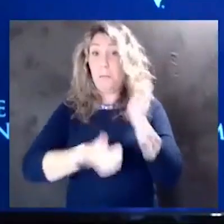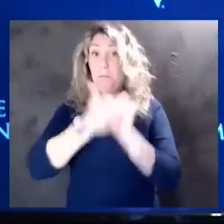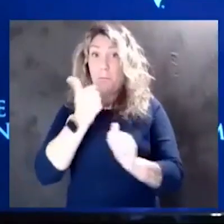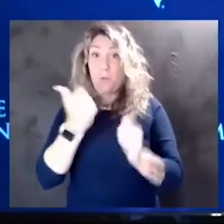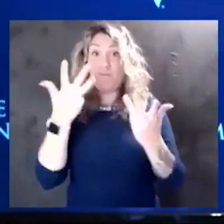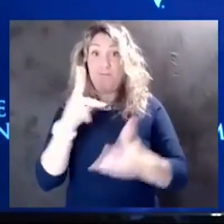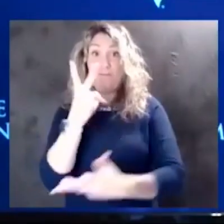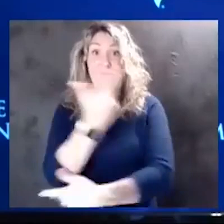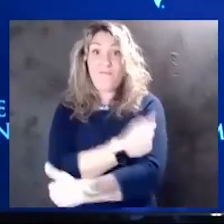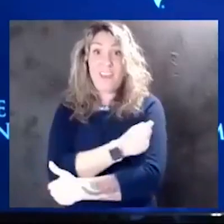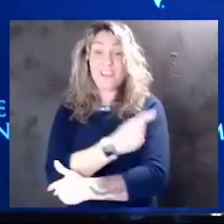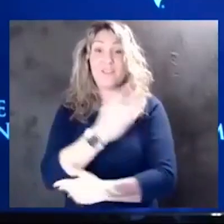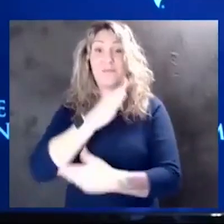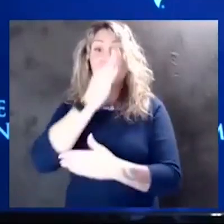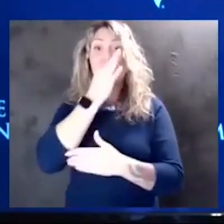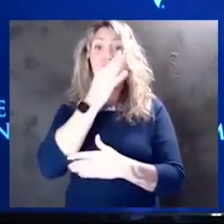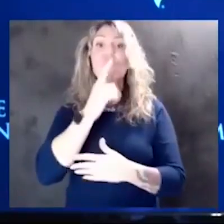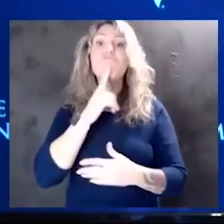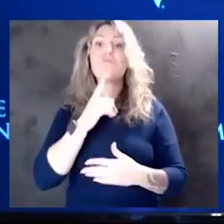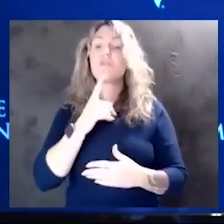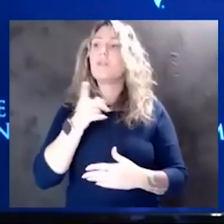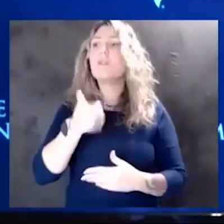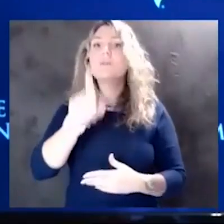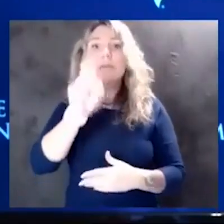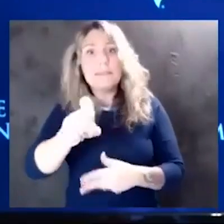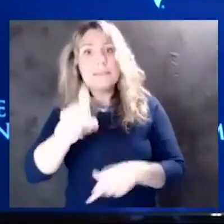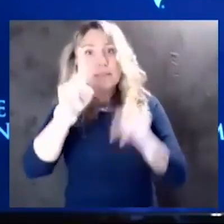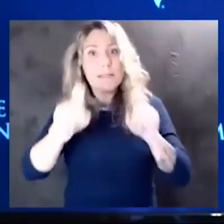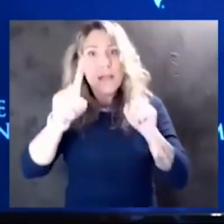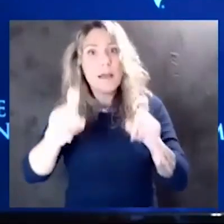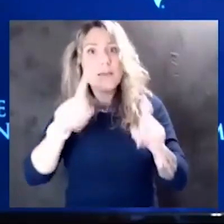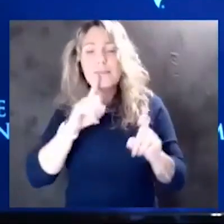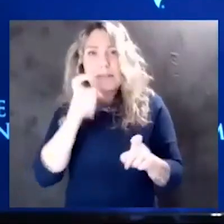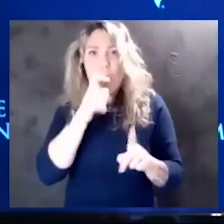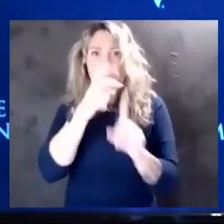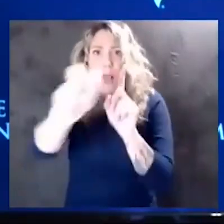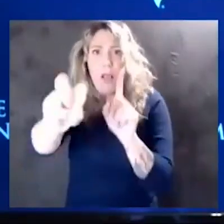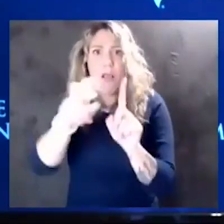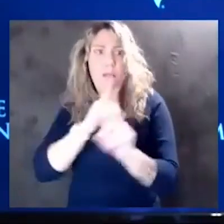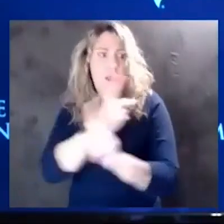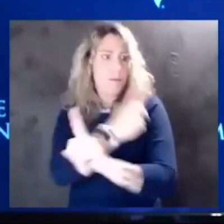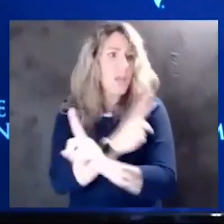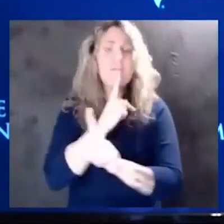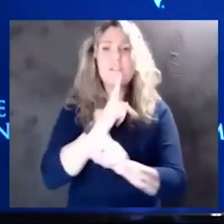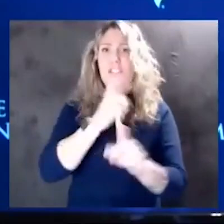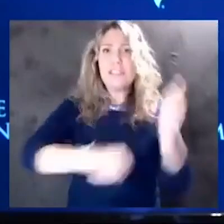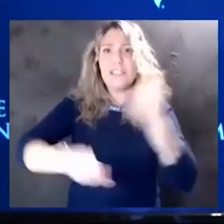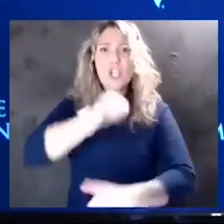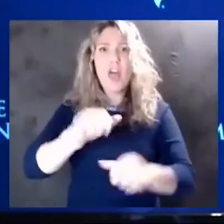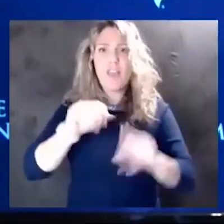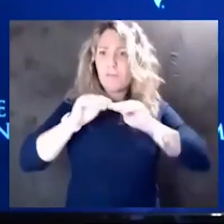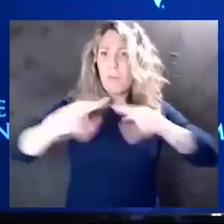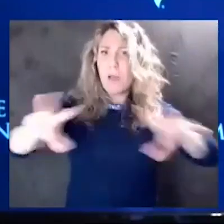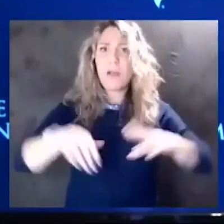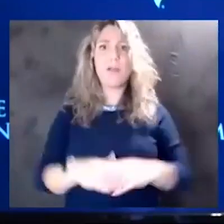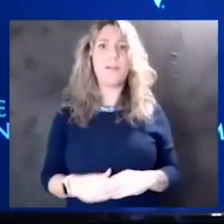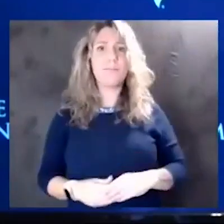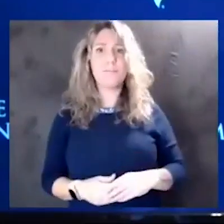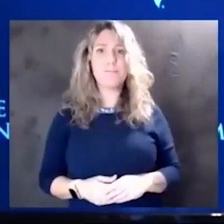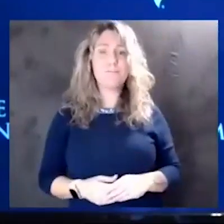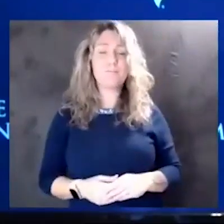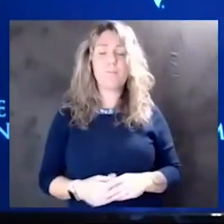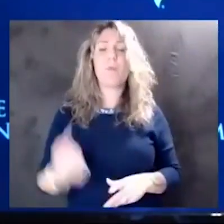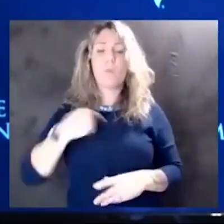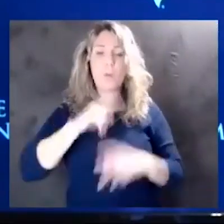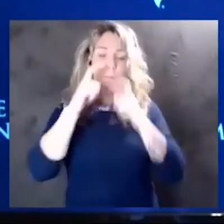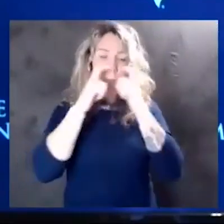as they start to get sick, we tell them, you got to get tested, because you don't want to give it to somebody. You don't want to give it to a patient. You don't want to give it to each other. Right. So even though, we're masked and all that, so I don't